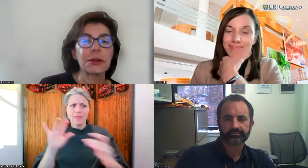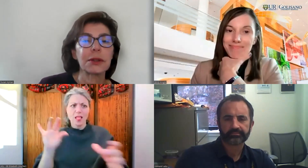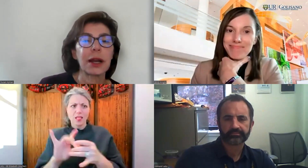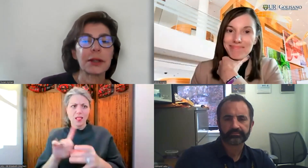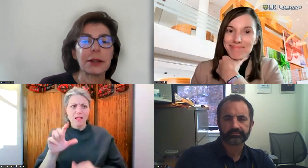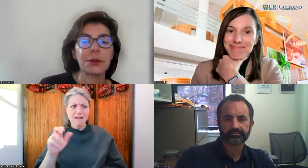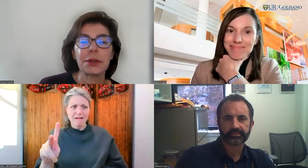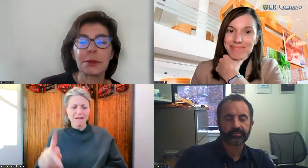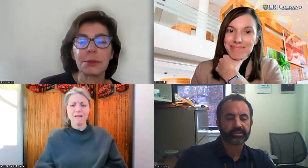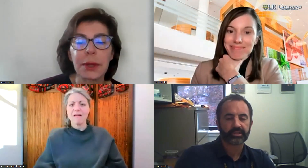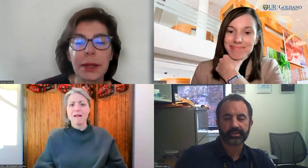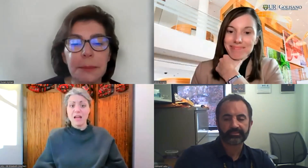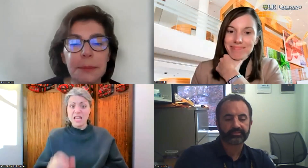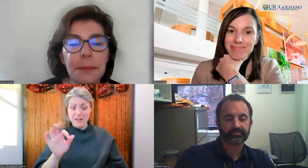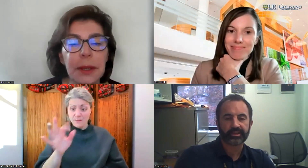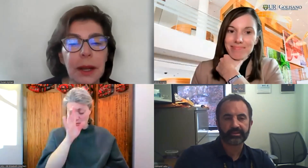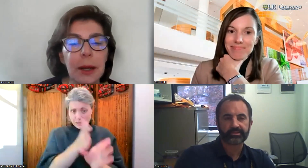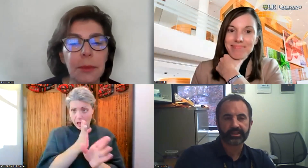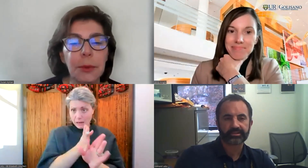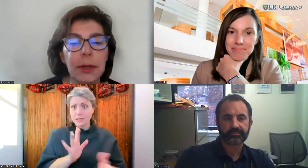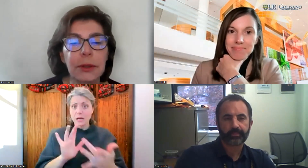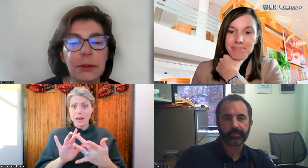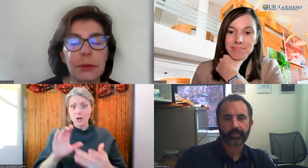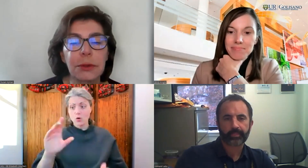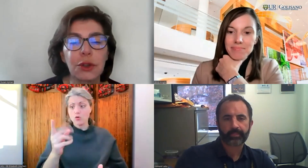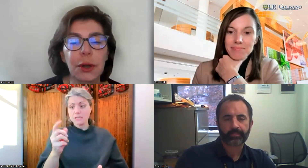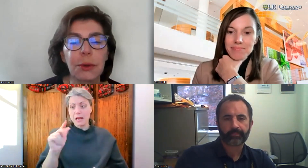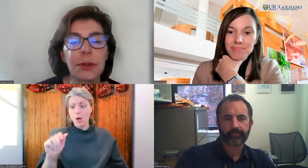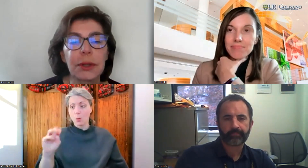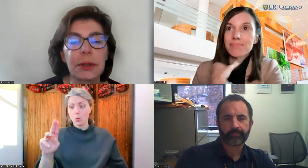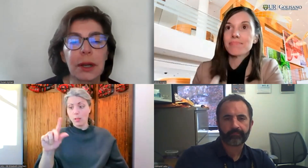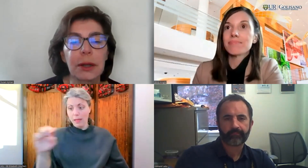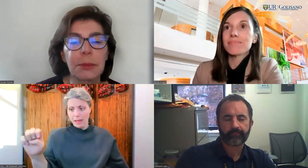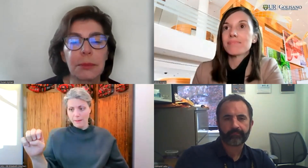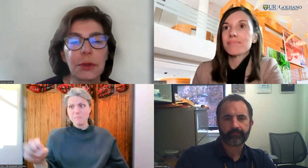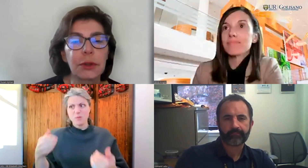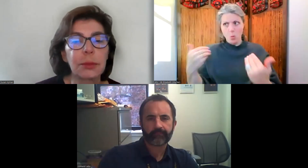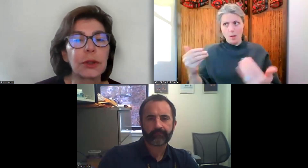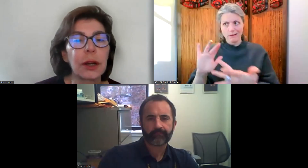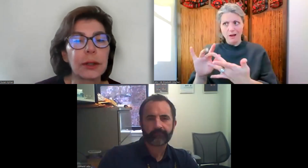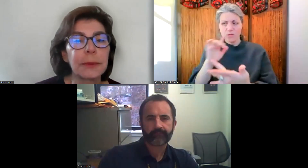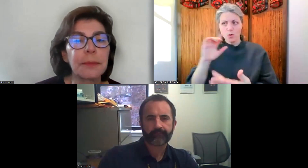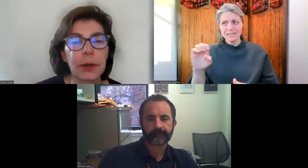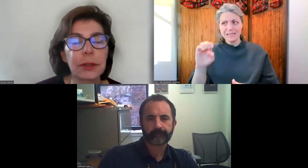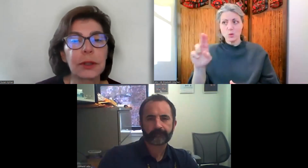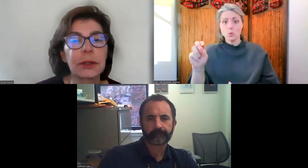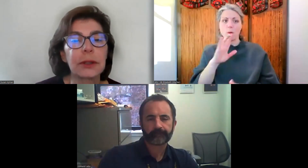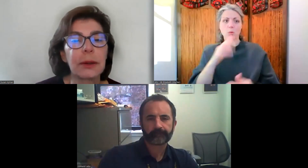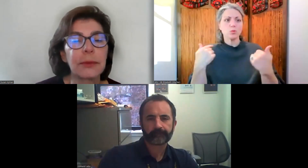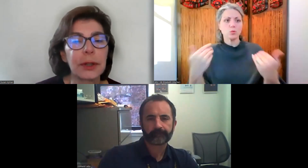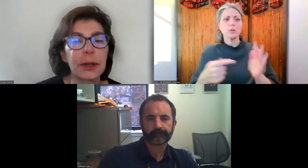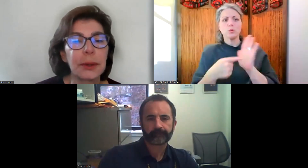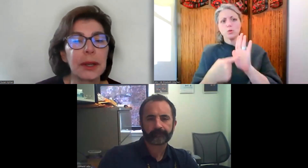Psychologists, contact Christina Muley. I'm going to show the Skirboll